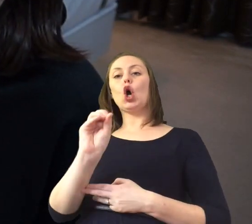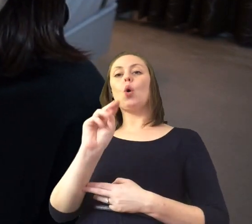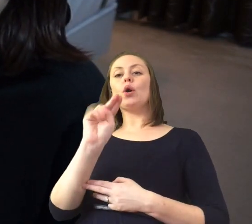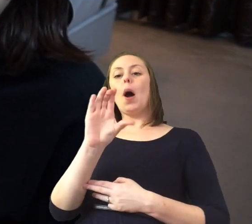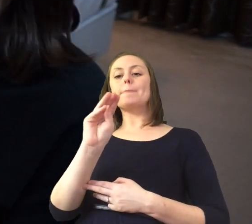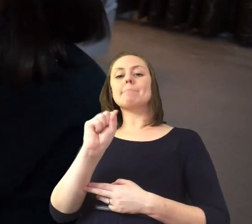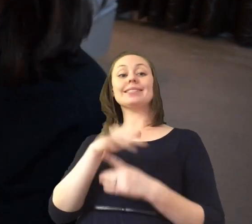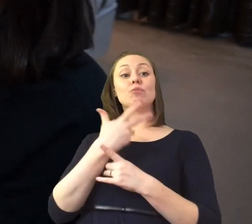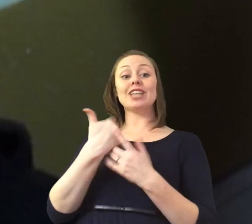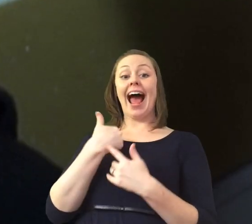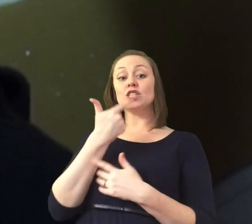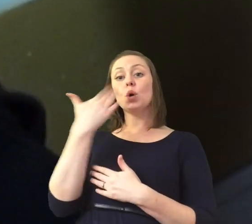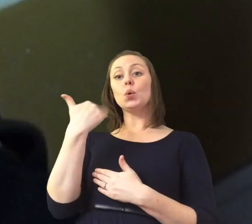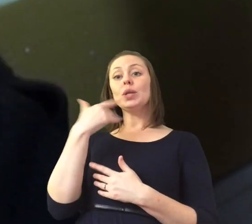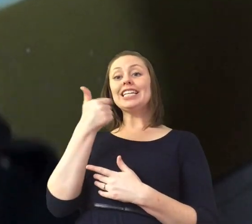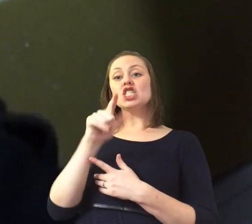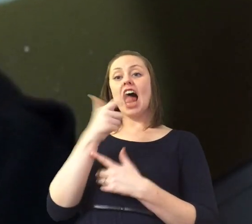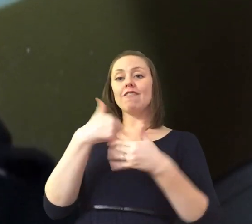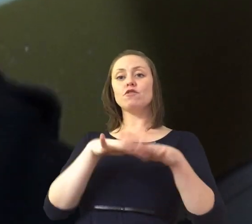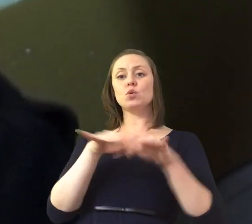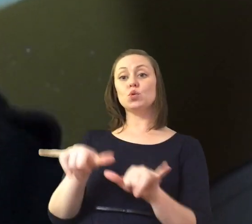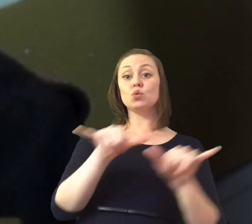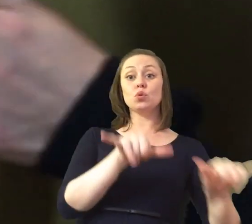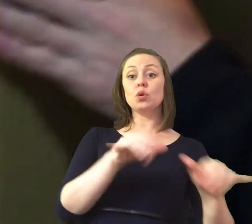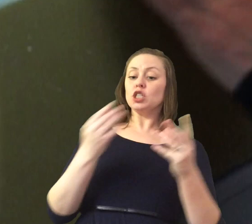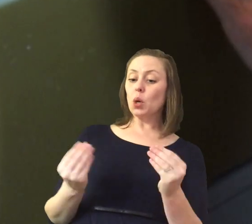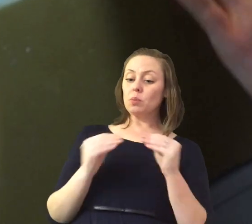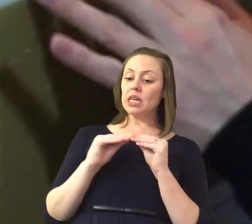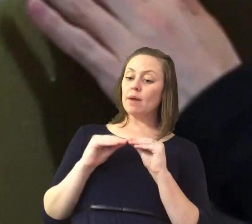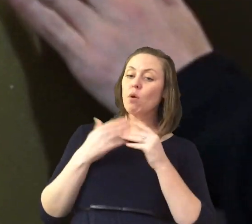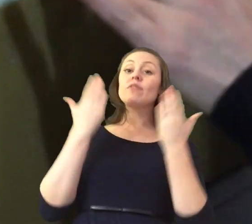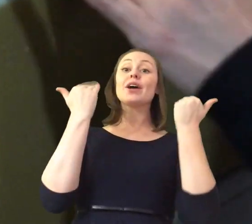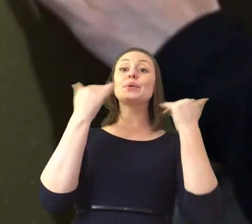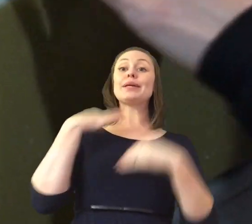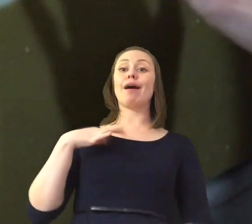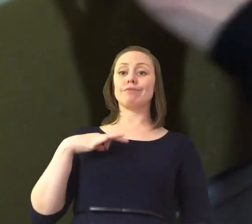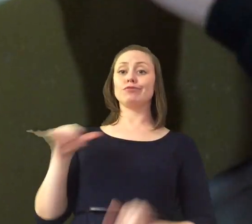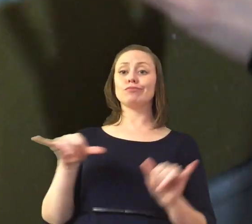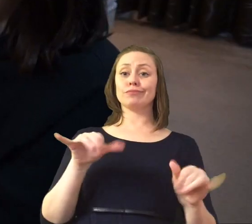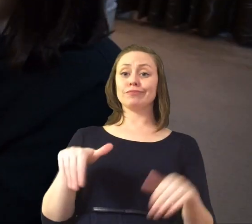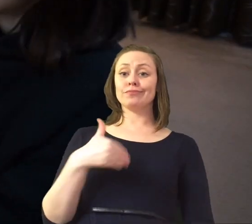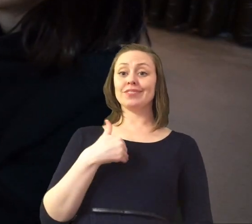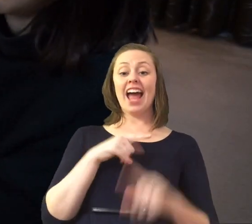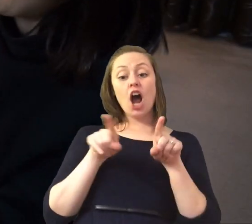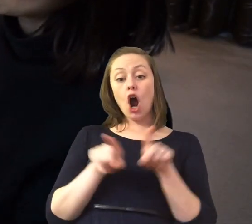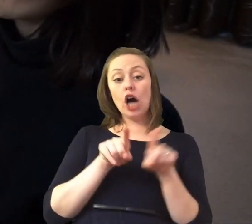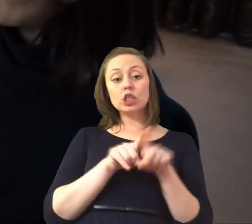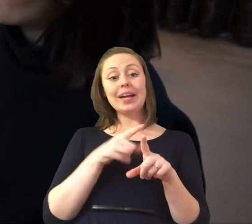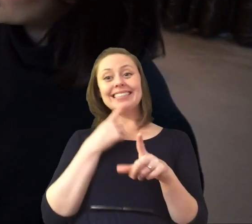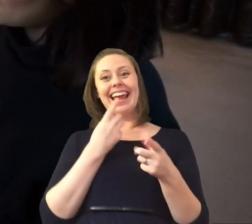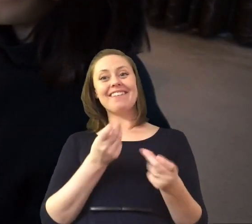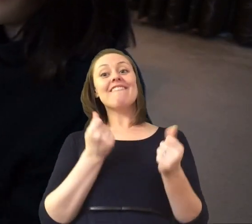it has cooling gel infused in there as well. So a little more cooling benefits in there. It also is a